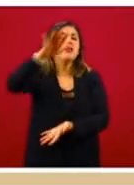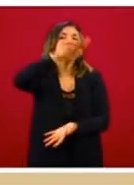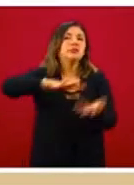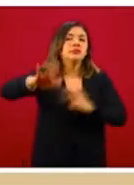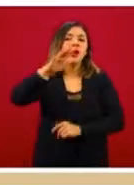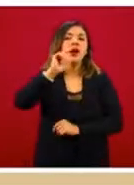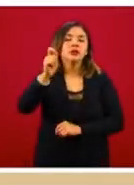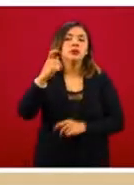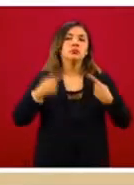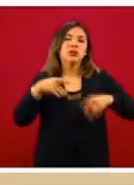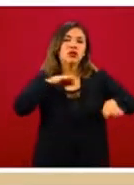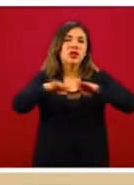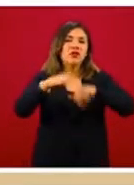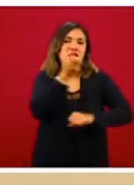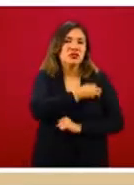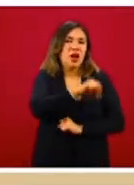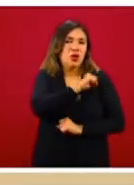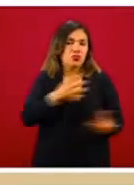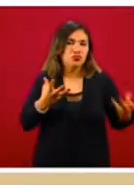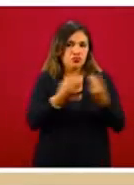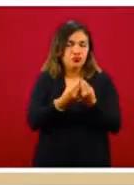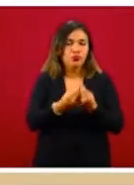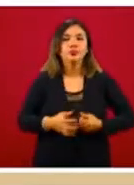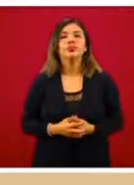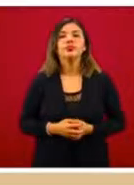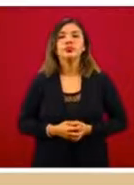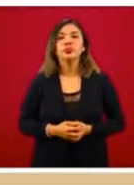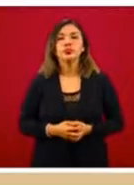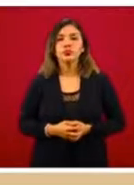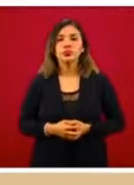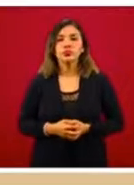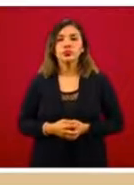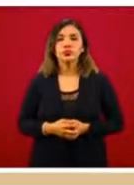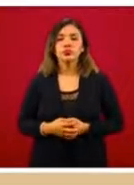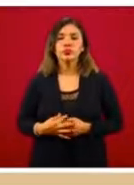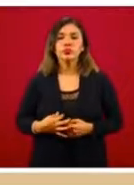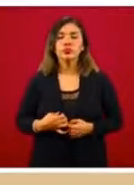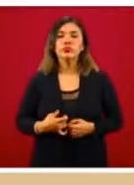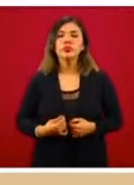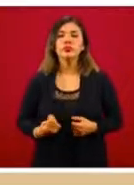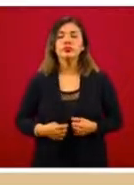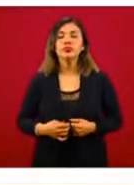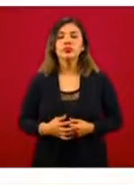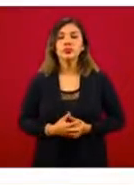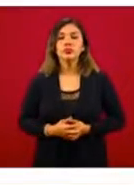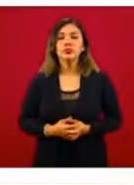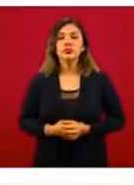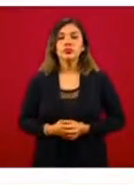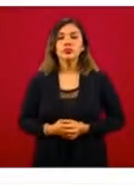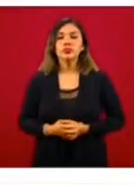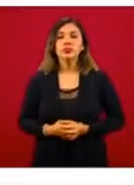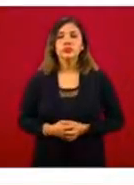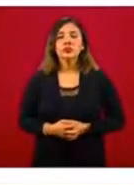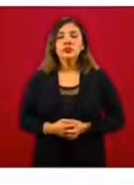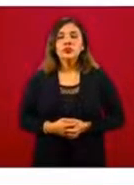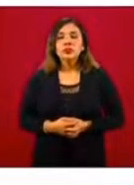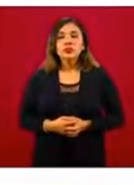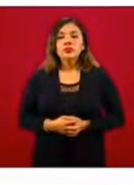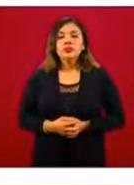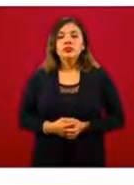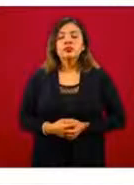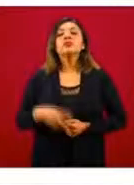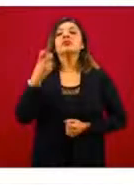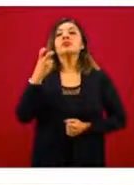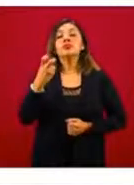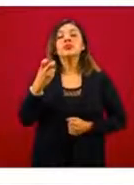by state for healthcare professionals. If we take a look at the next slide, here we have